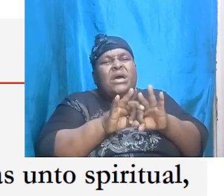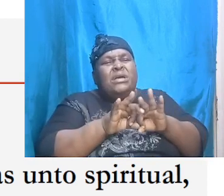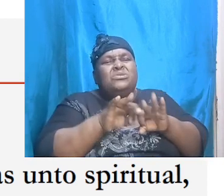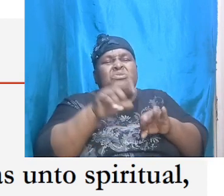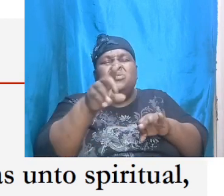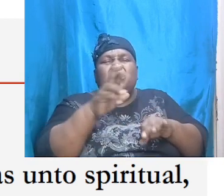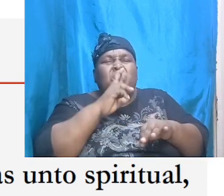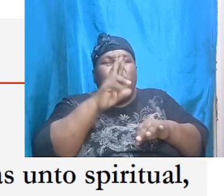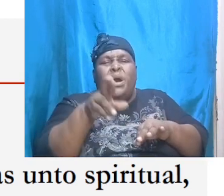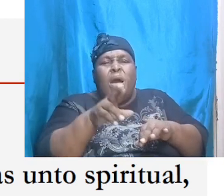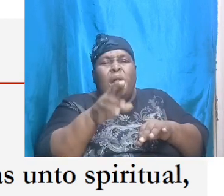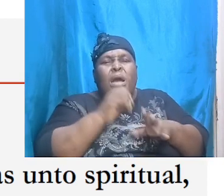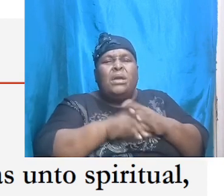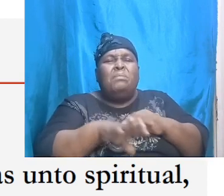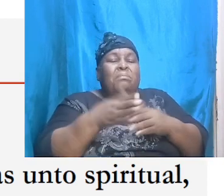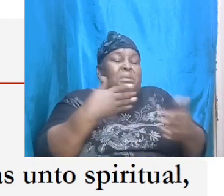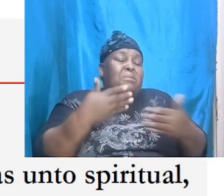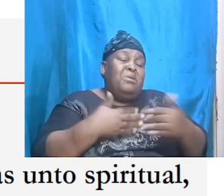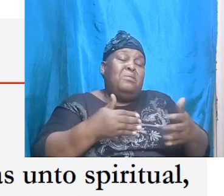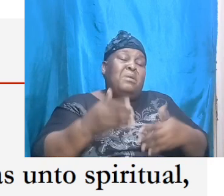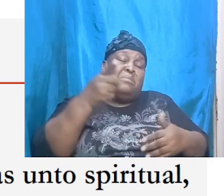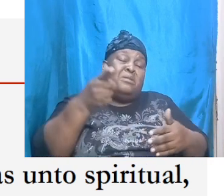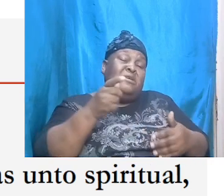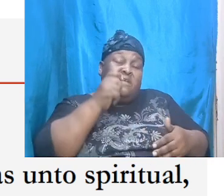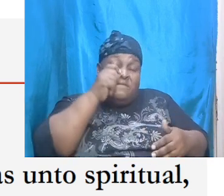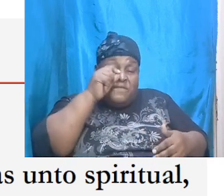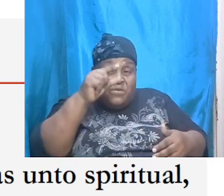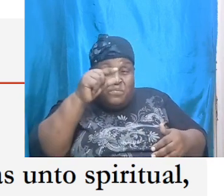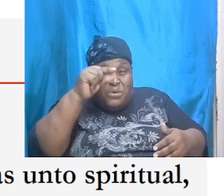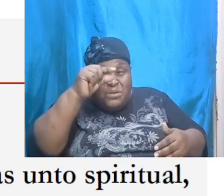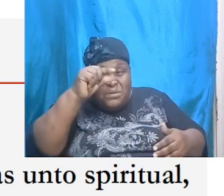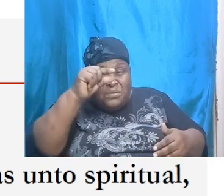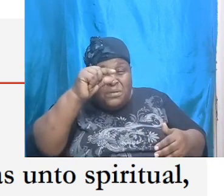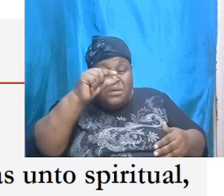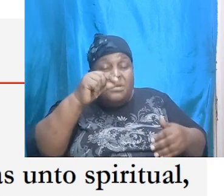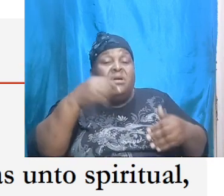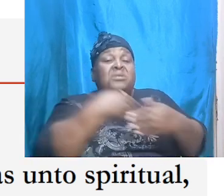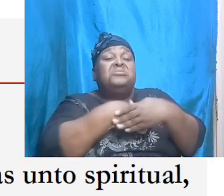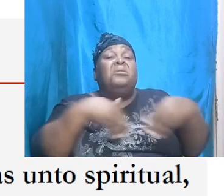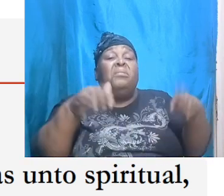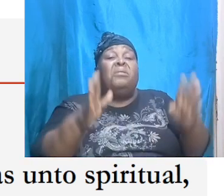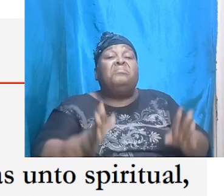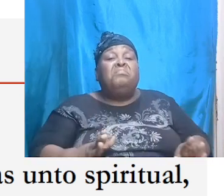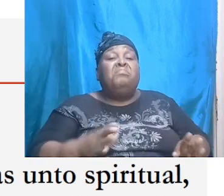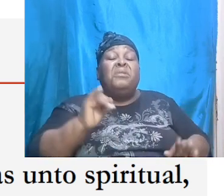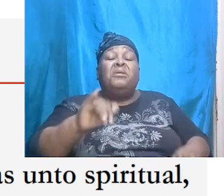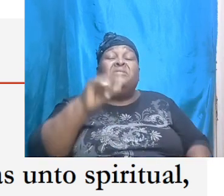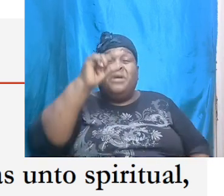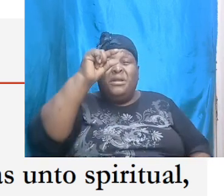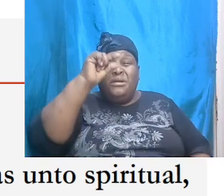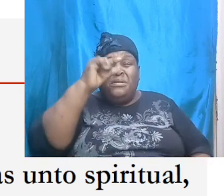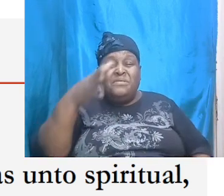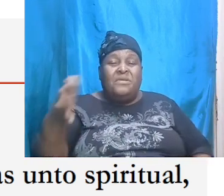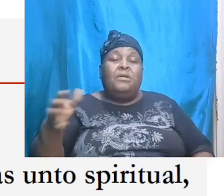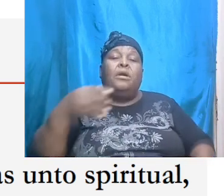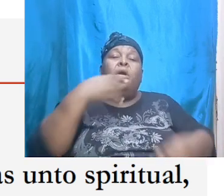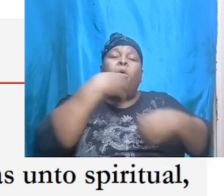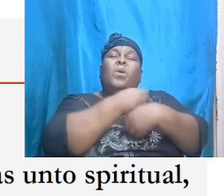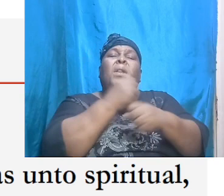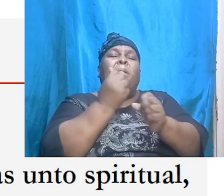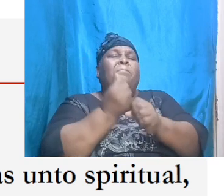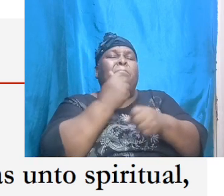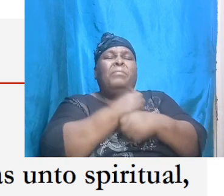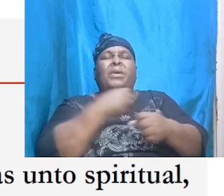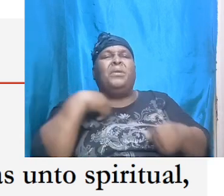everybody see. You might be the fuse box, amen. But that small fuse box is that little thing is that will cause, praise